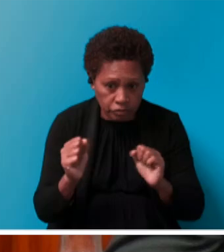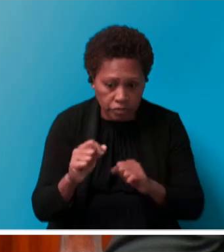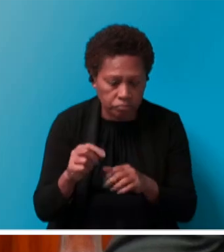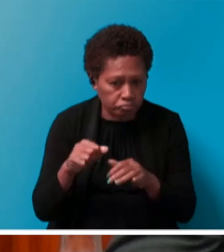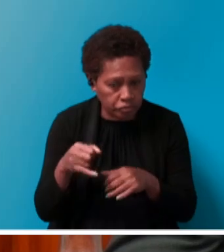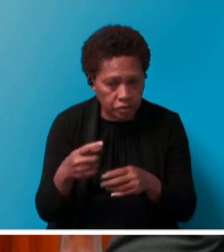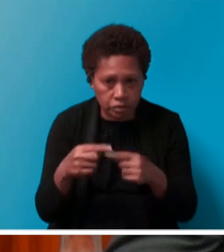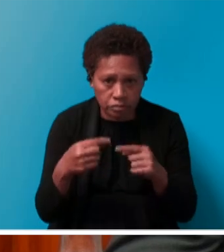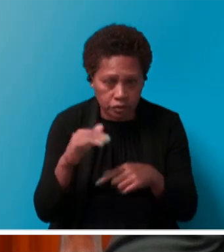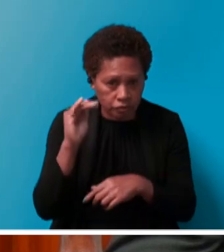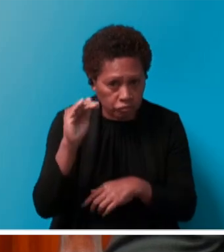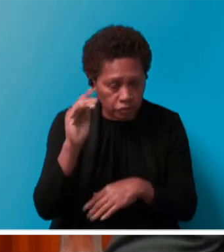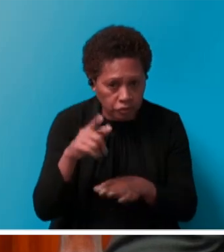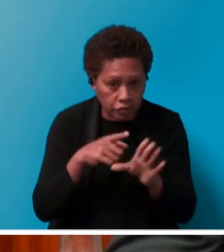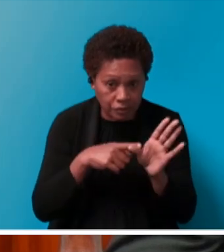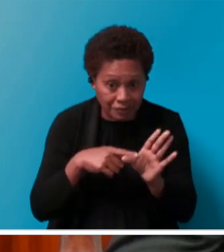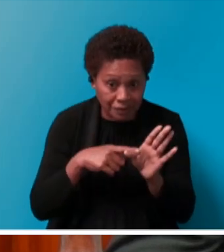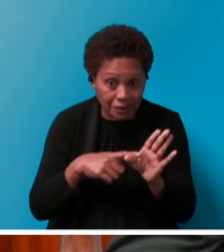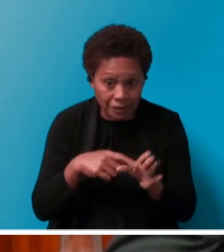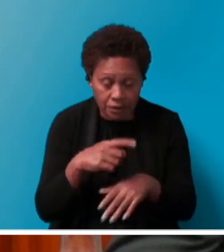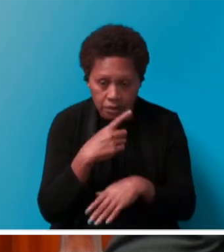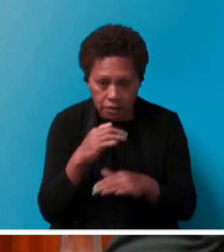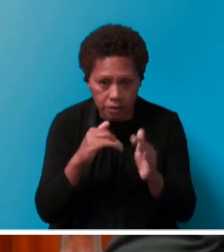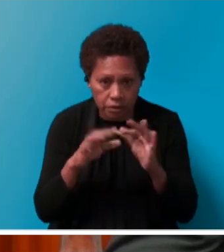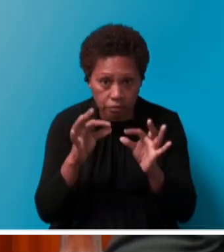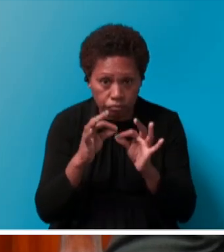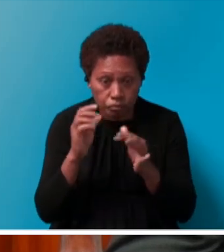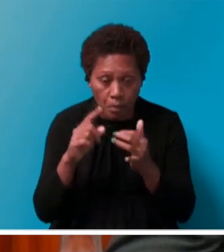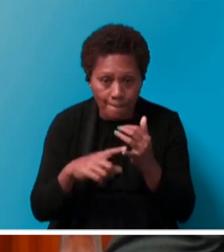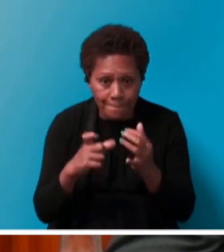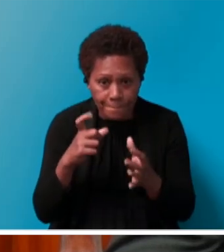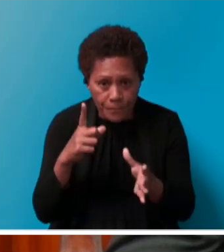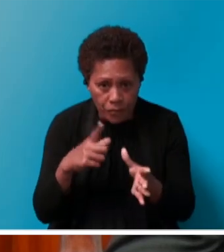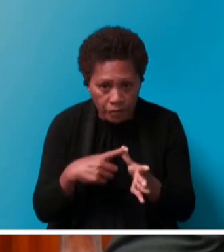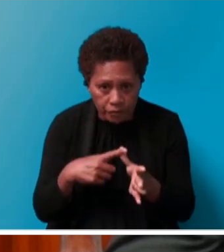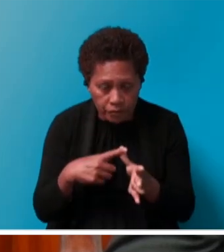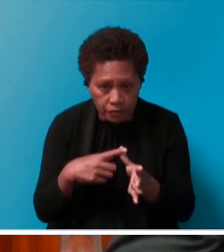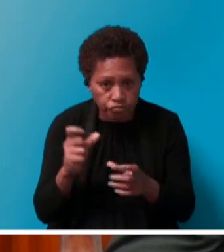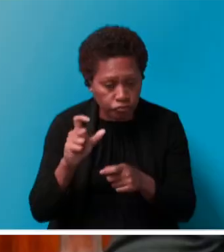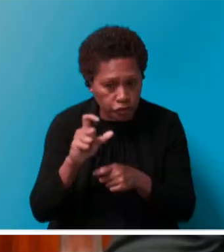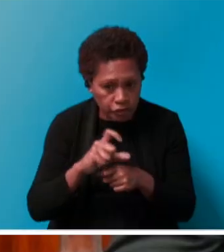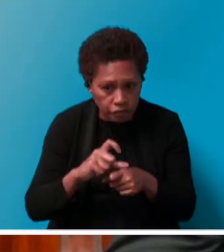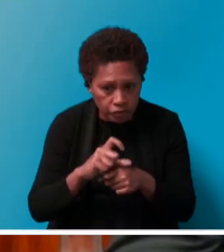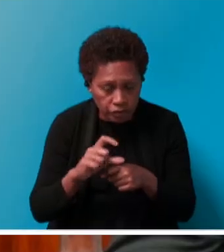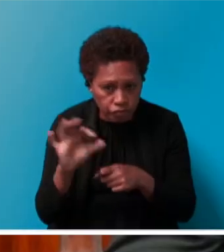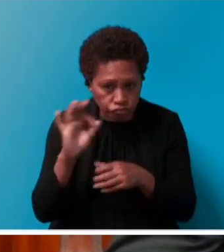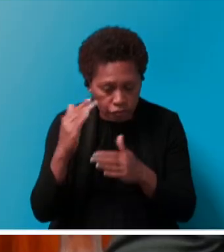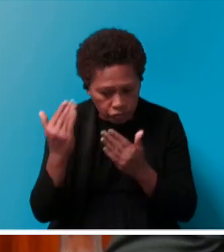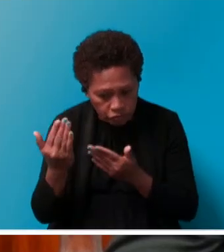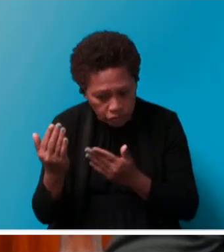building for the young girl in Buddha. It is a future where our creativity is not only honored, but